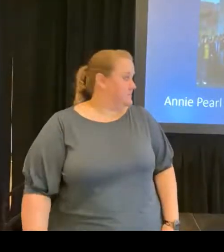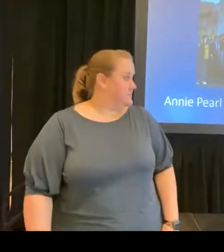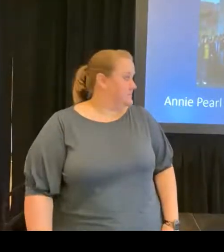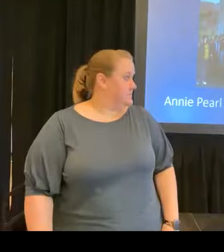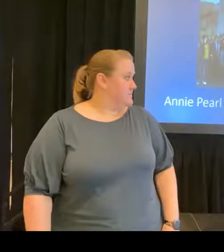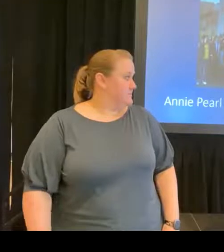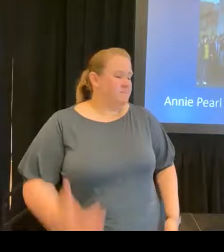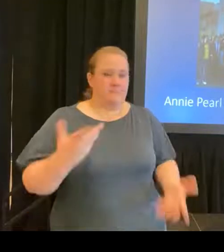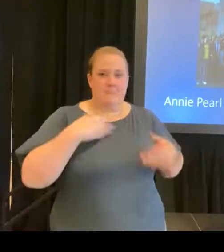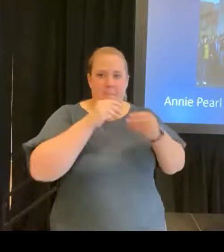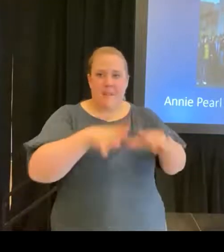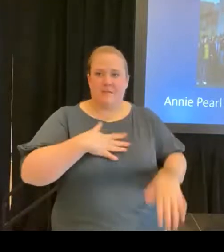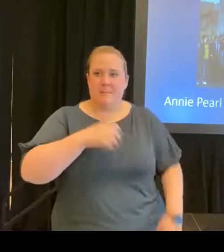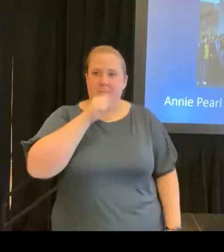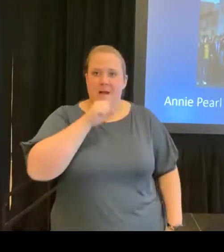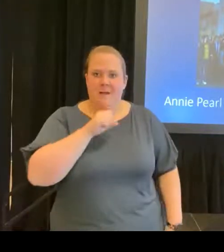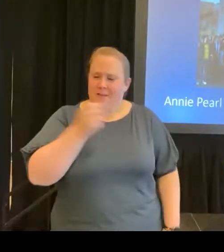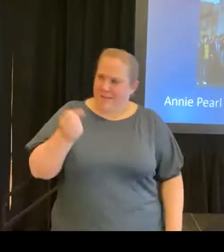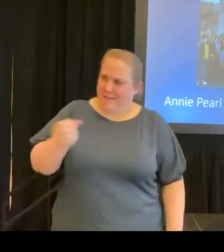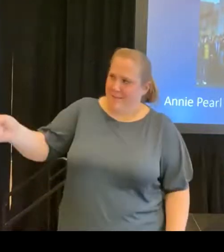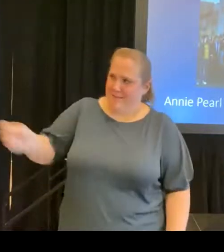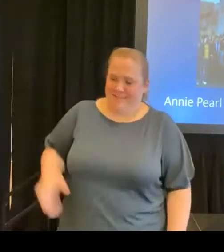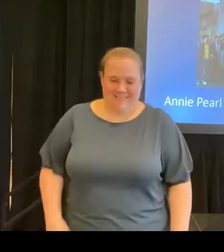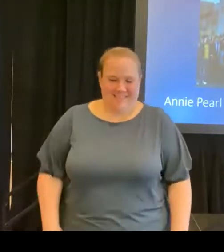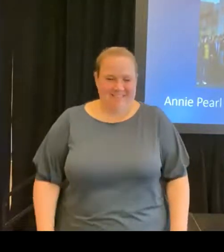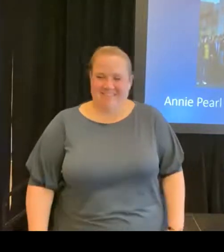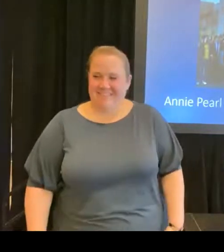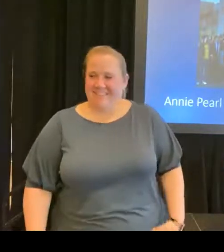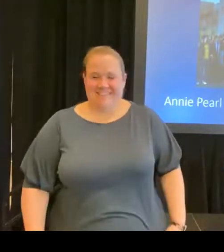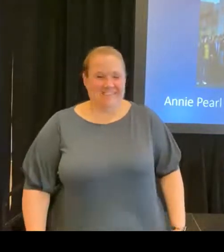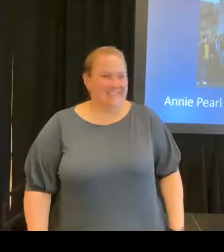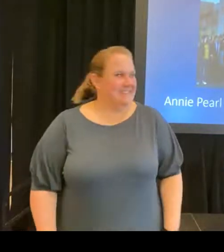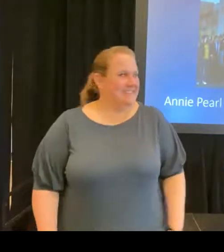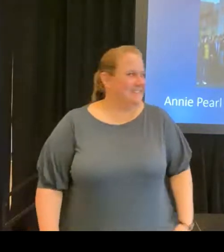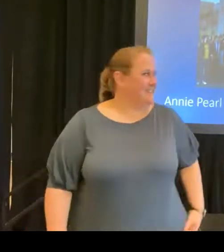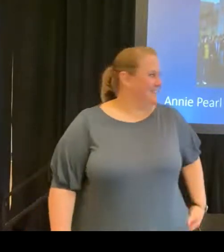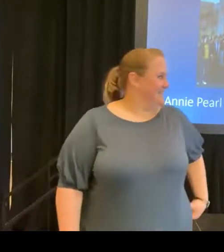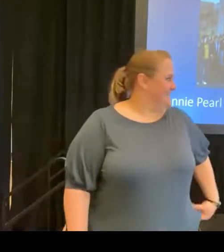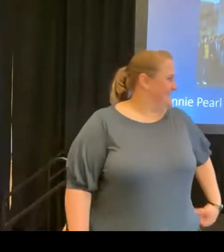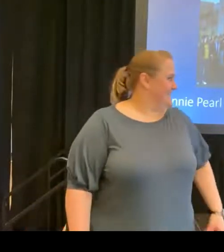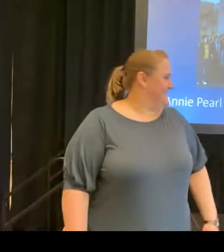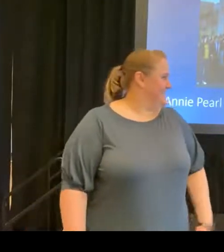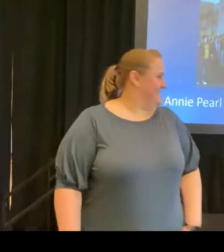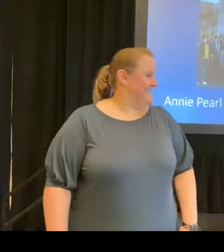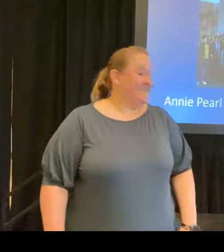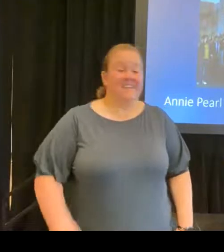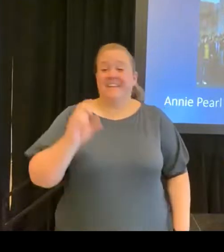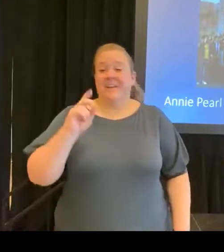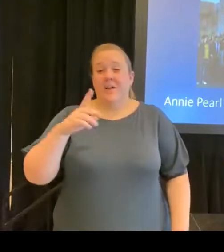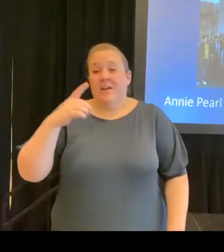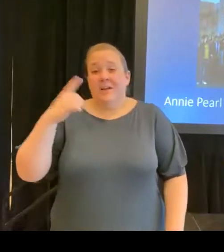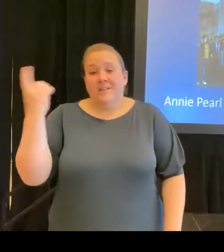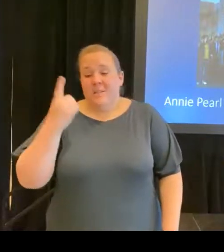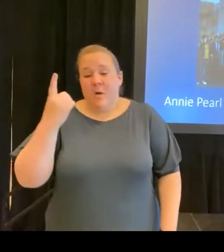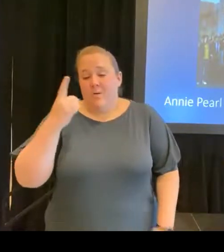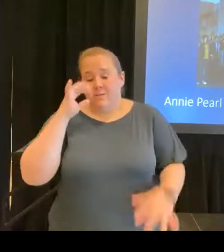I might have lost my mic. I could just take this. Then we'll switching back and forth. It always fascinates me. Before I